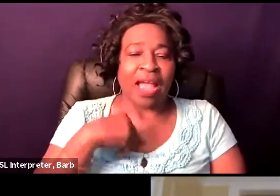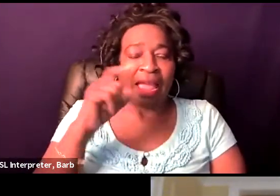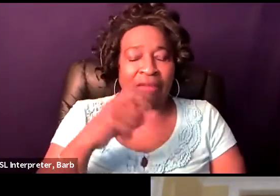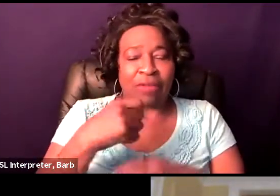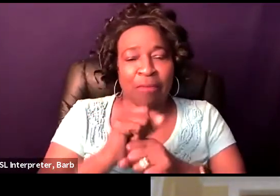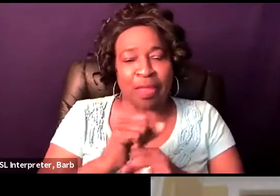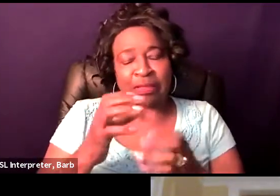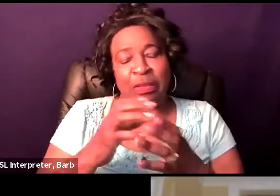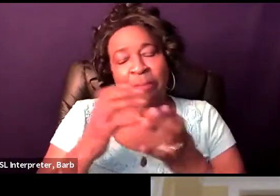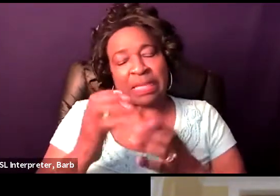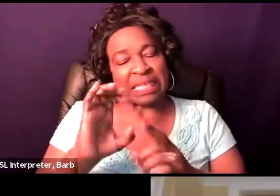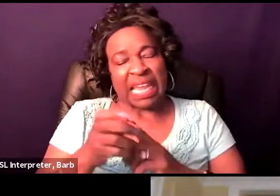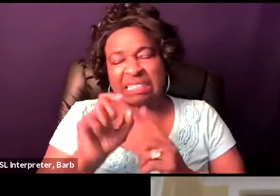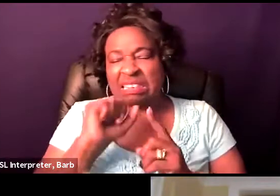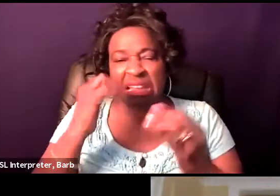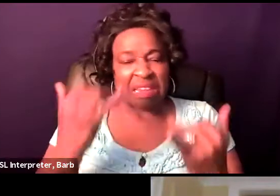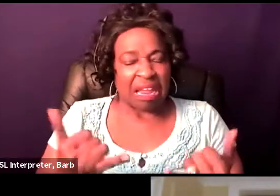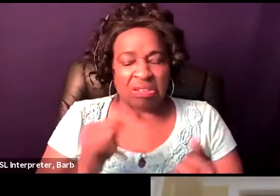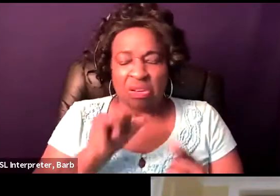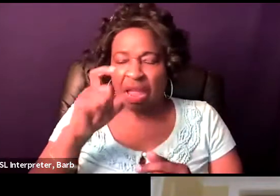of a case. But